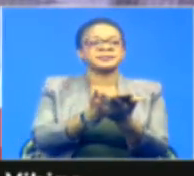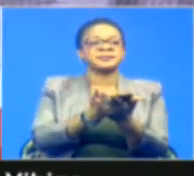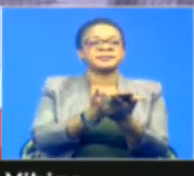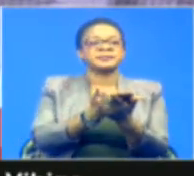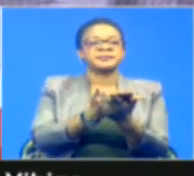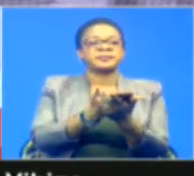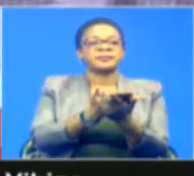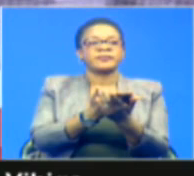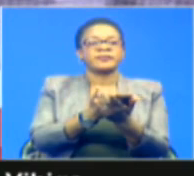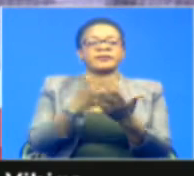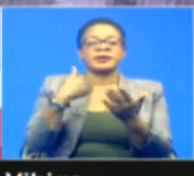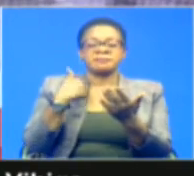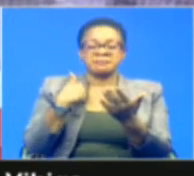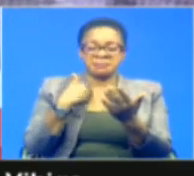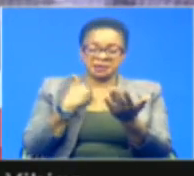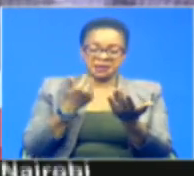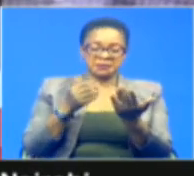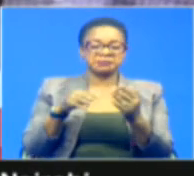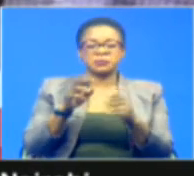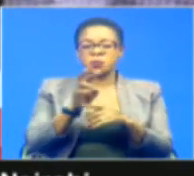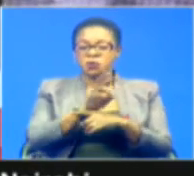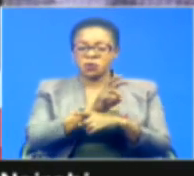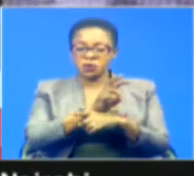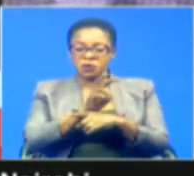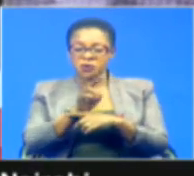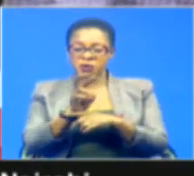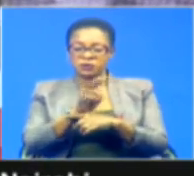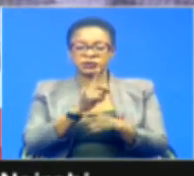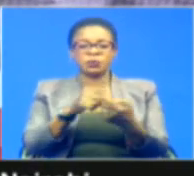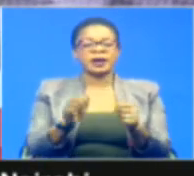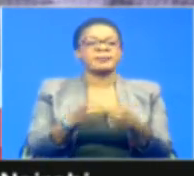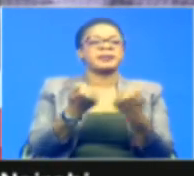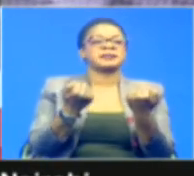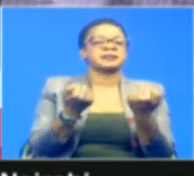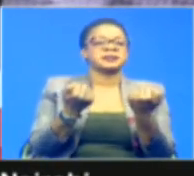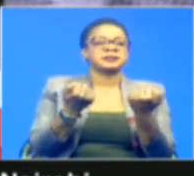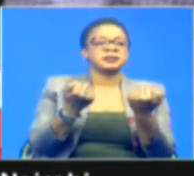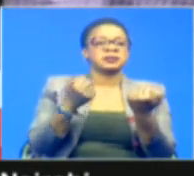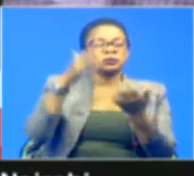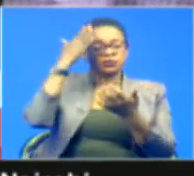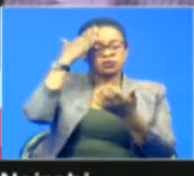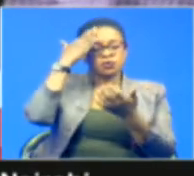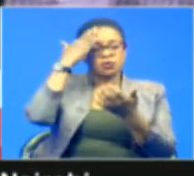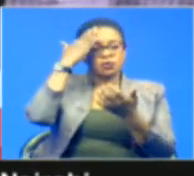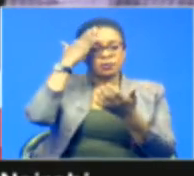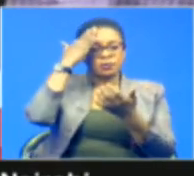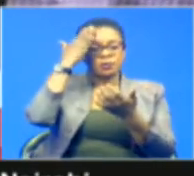stayed behind the scenes to watch the events, to know what really happened,